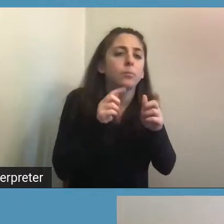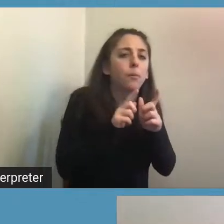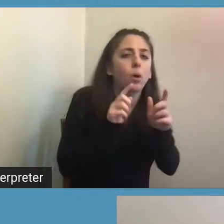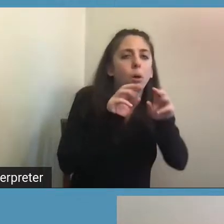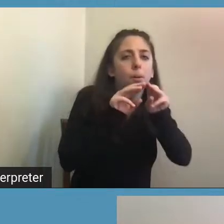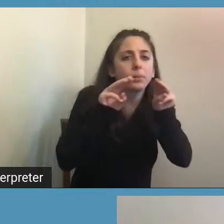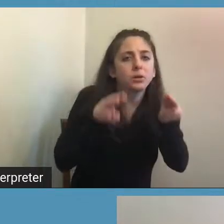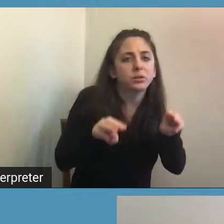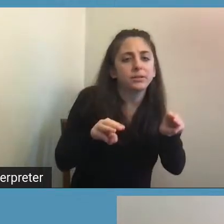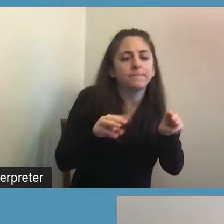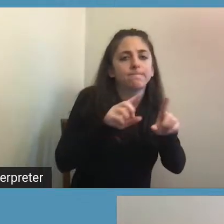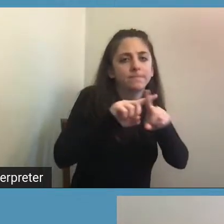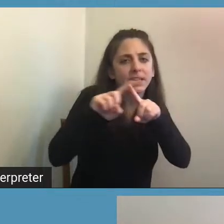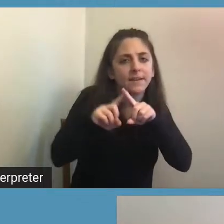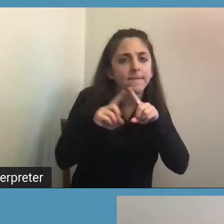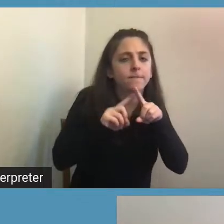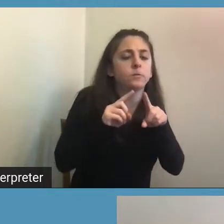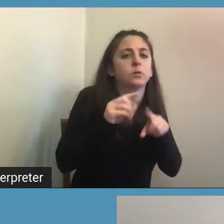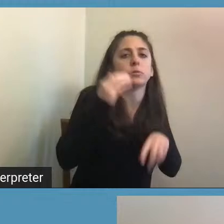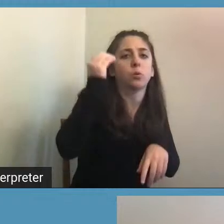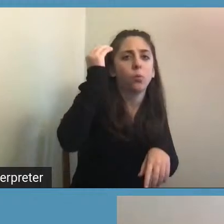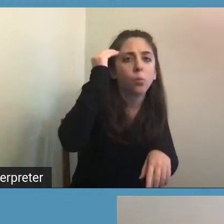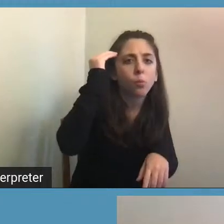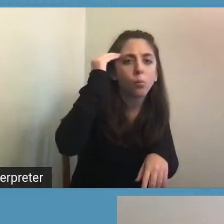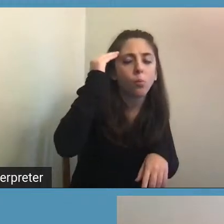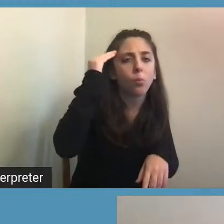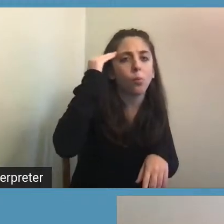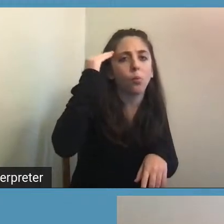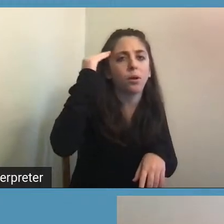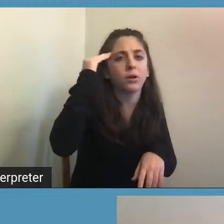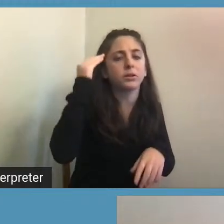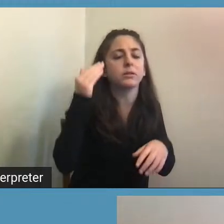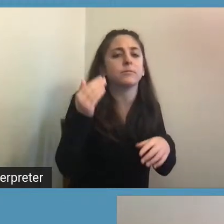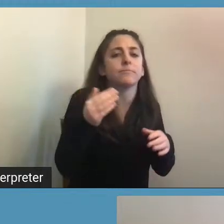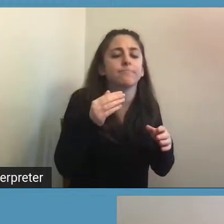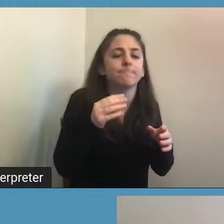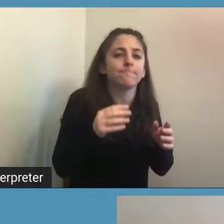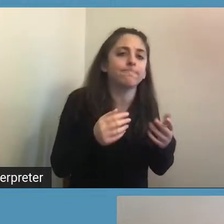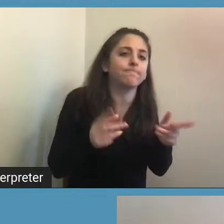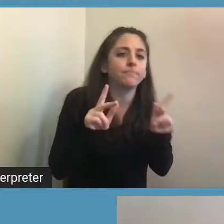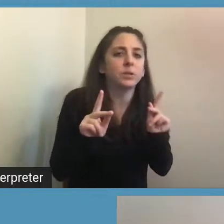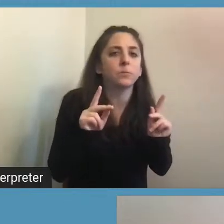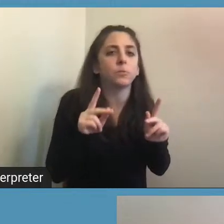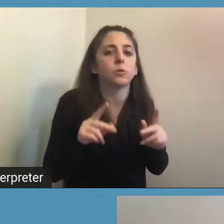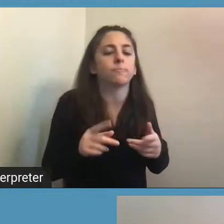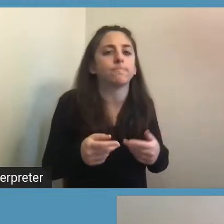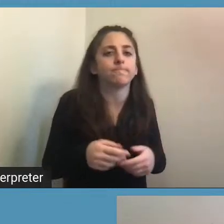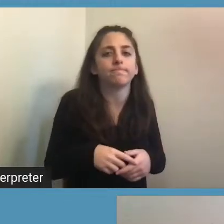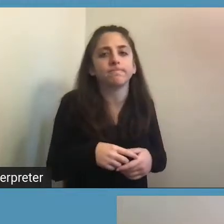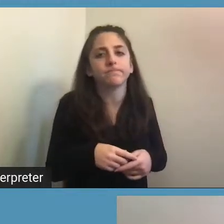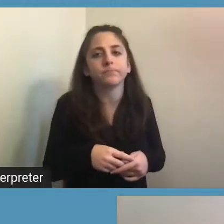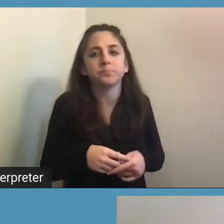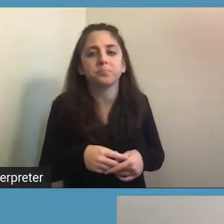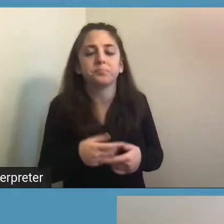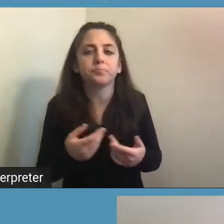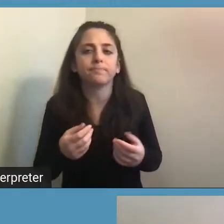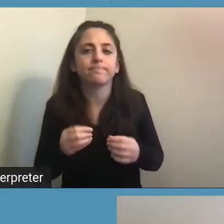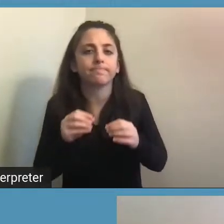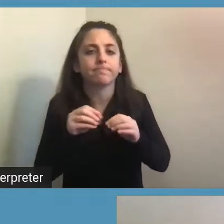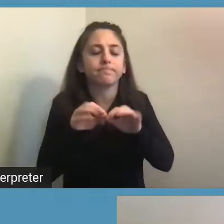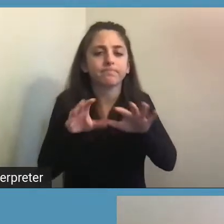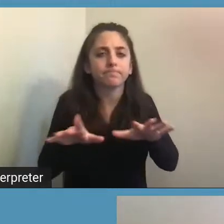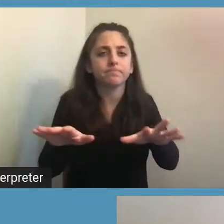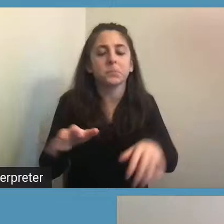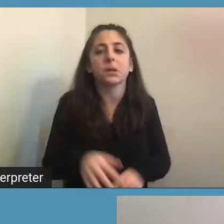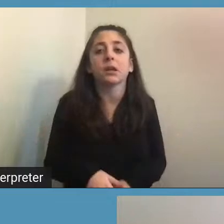more museum awareness for smaller museums through the social media campaigns? Okay, I think this is a